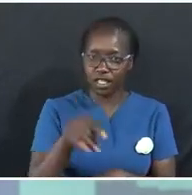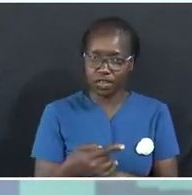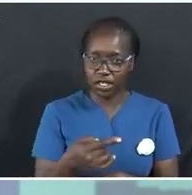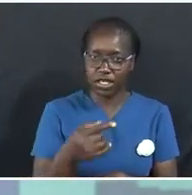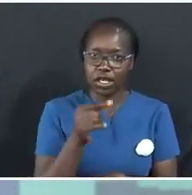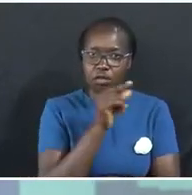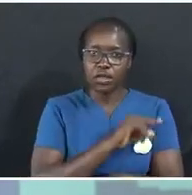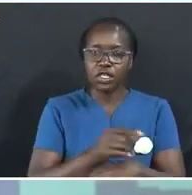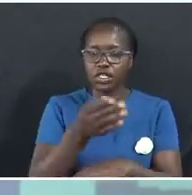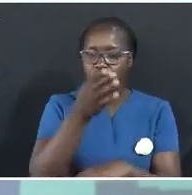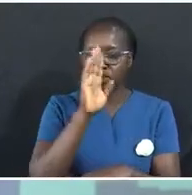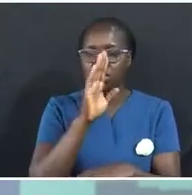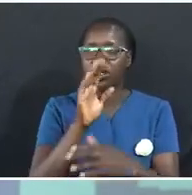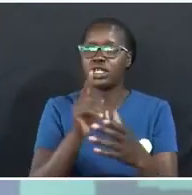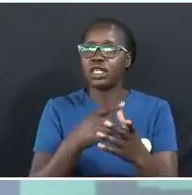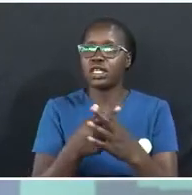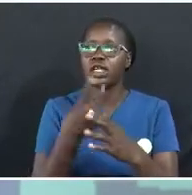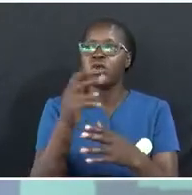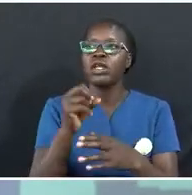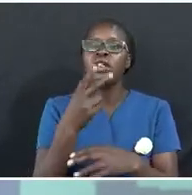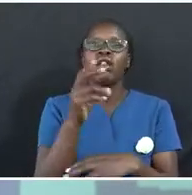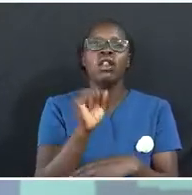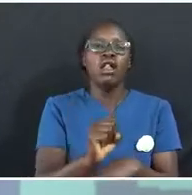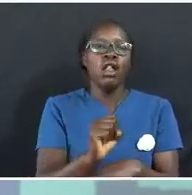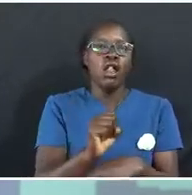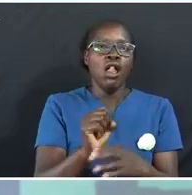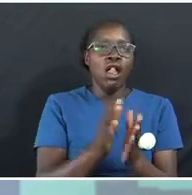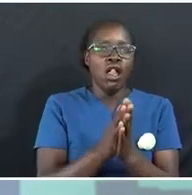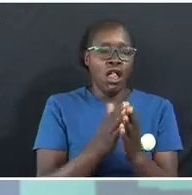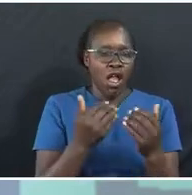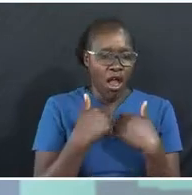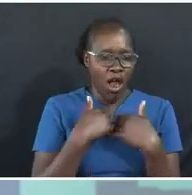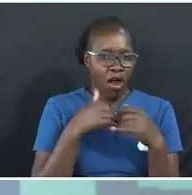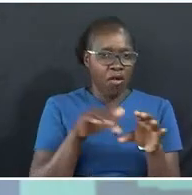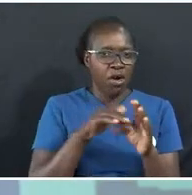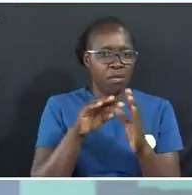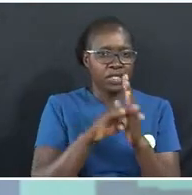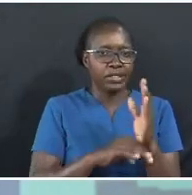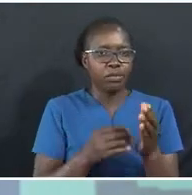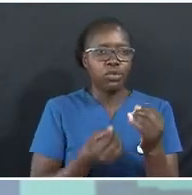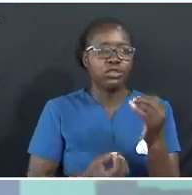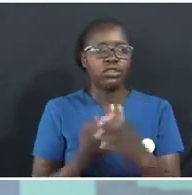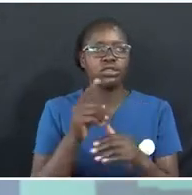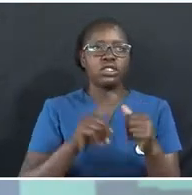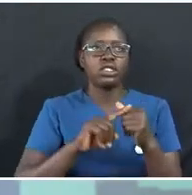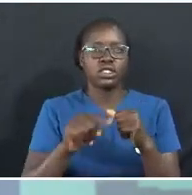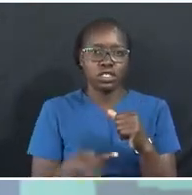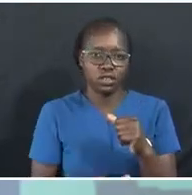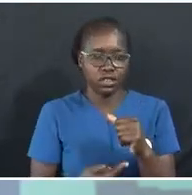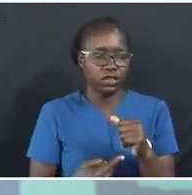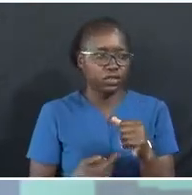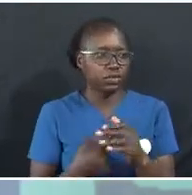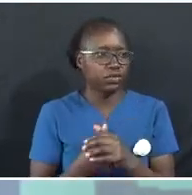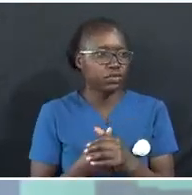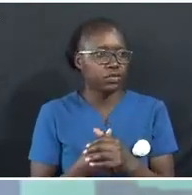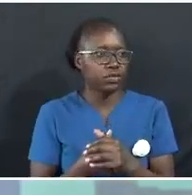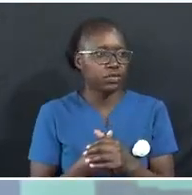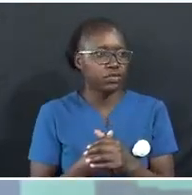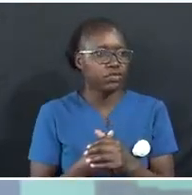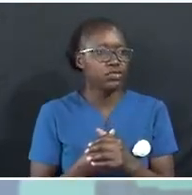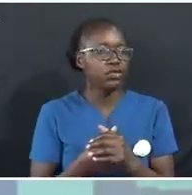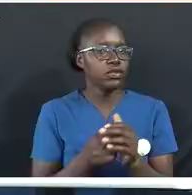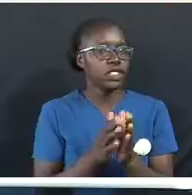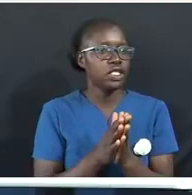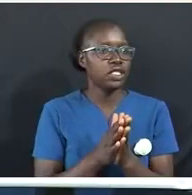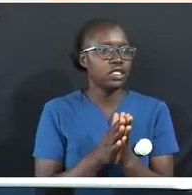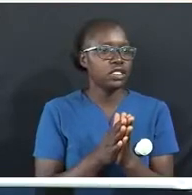grace of God, in the year 2025, let that membership grow to 6,000. And it is possible because these are things